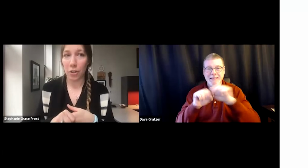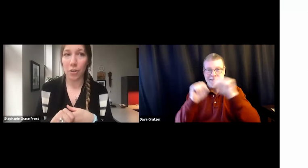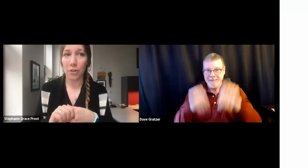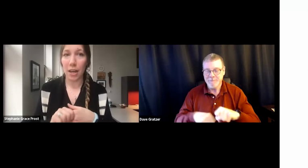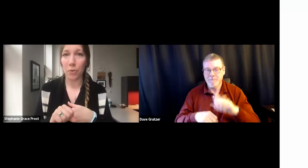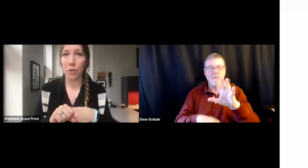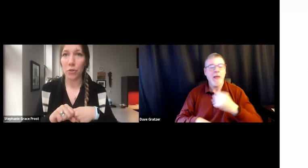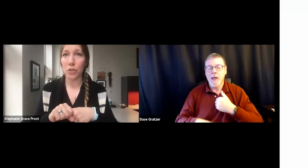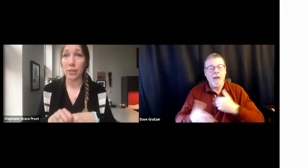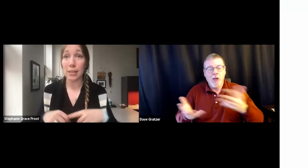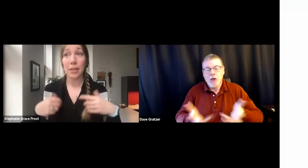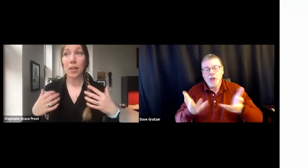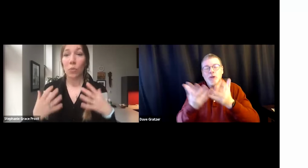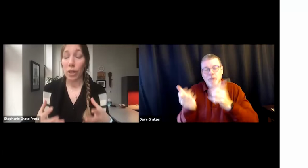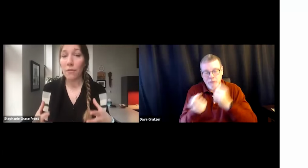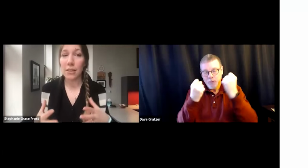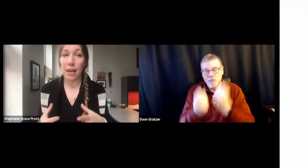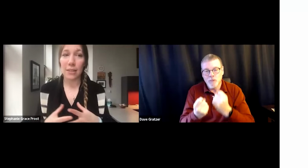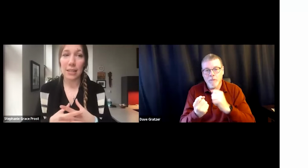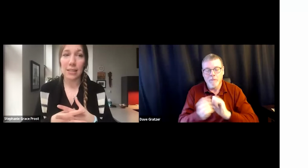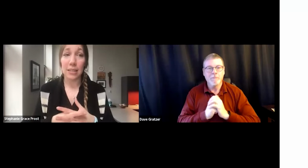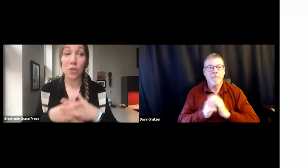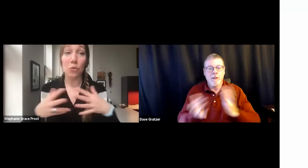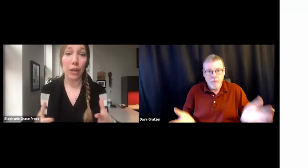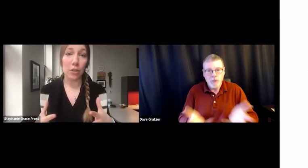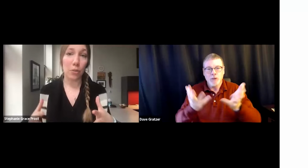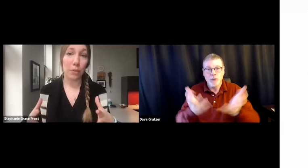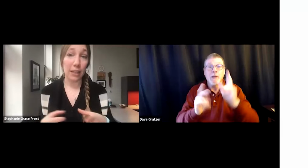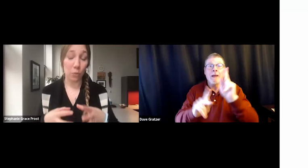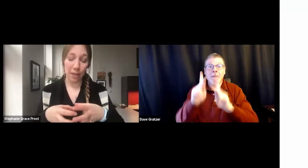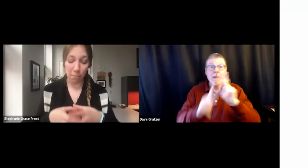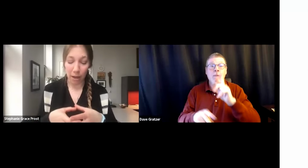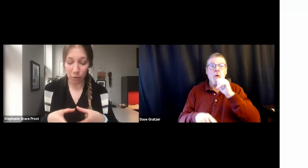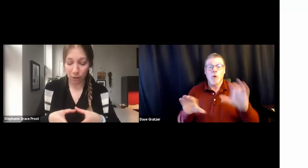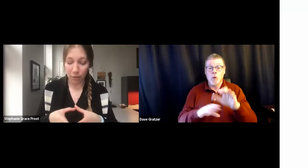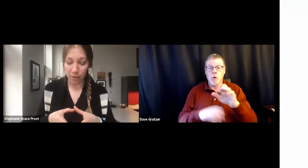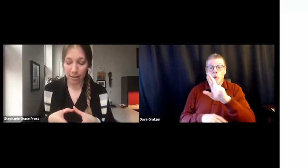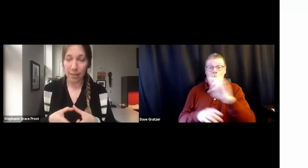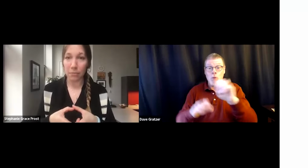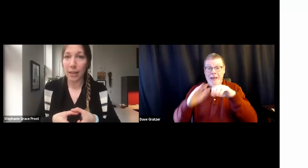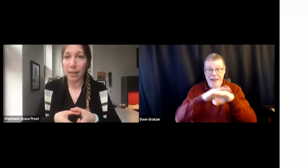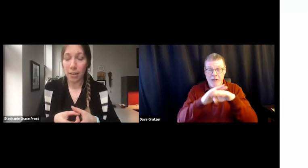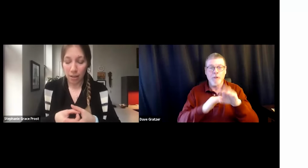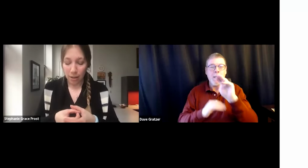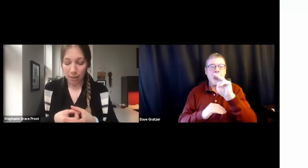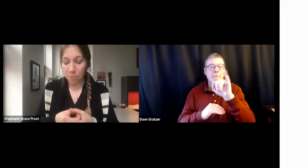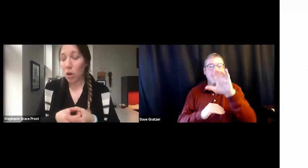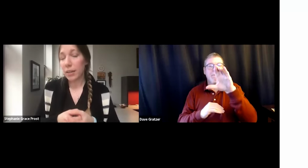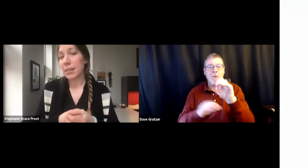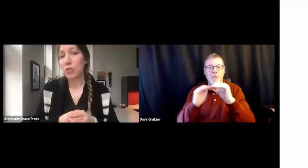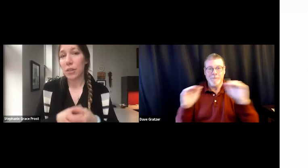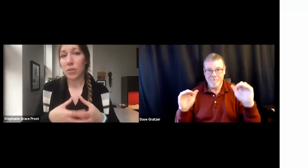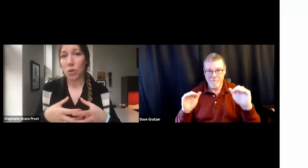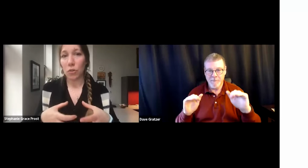strongly encourage that approach, which is we often have a tendency to do reentry planning with that micro level system, like a